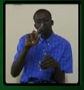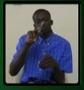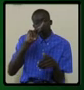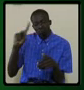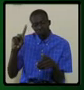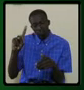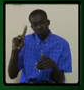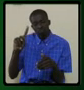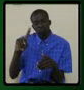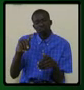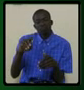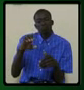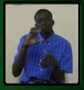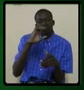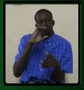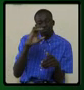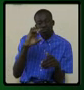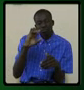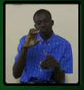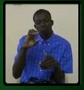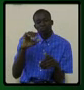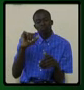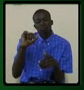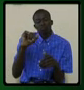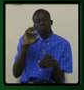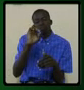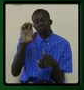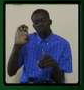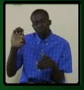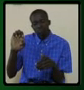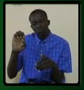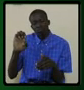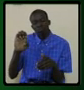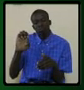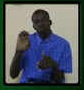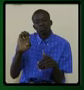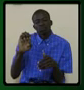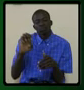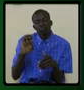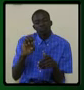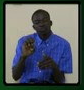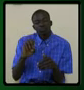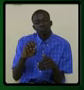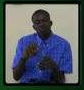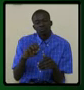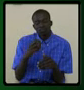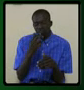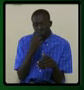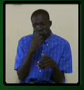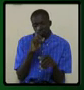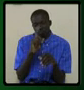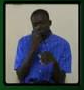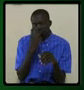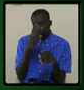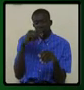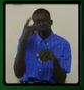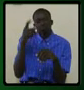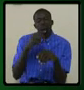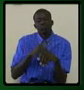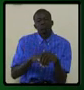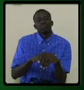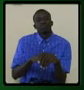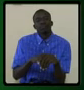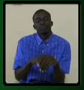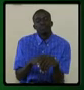B, potassium or C, iron? See you next time. Goodbye.